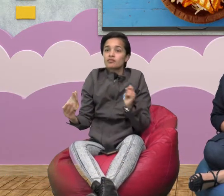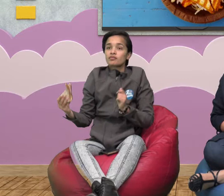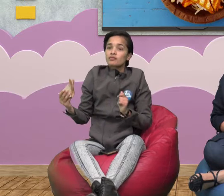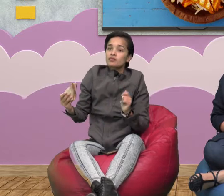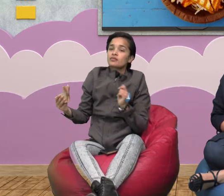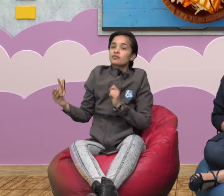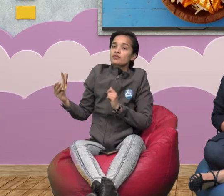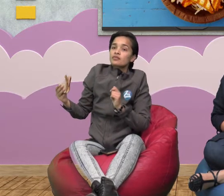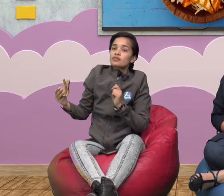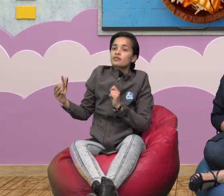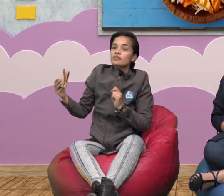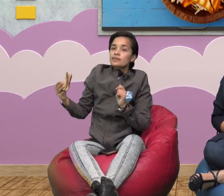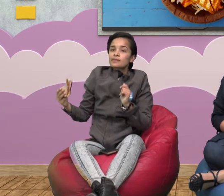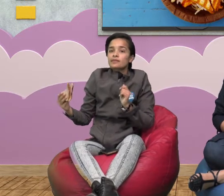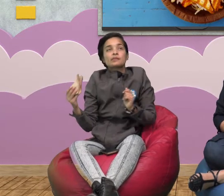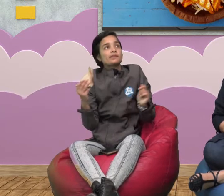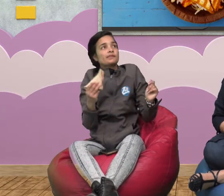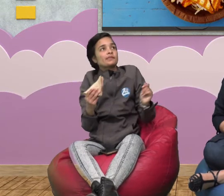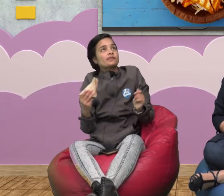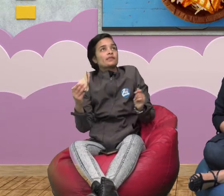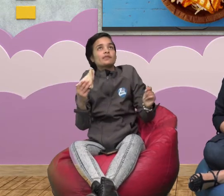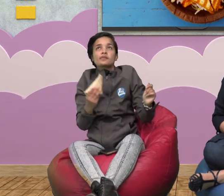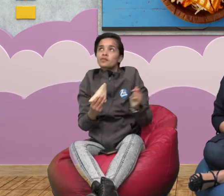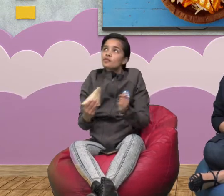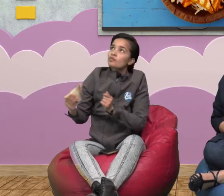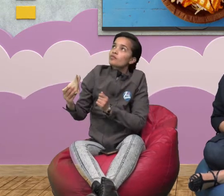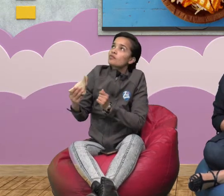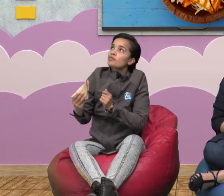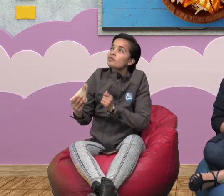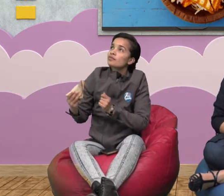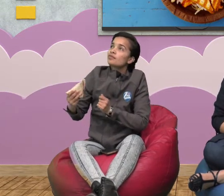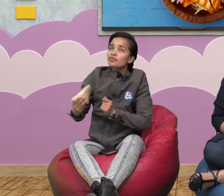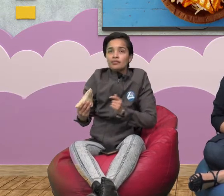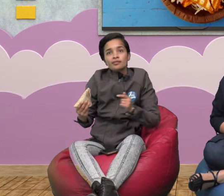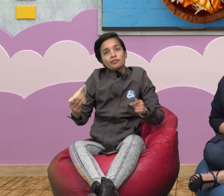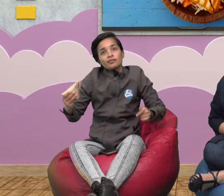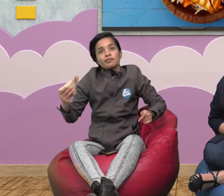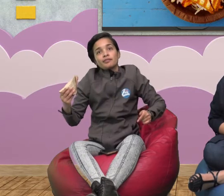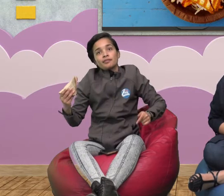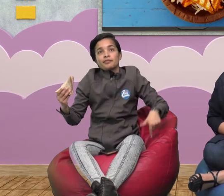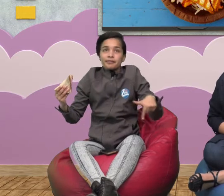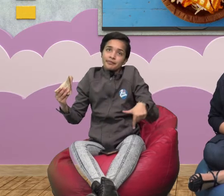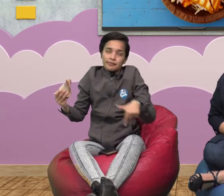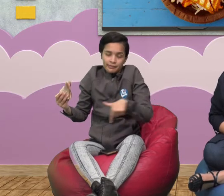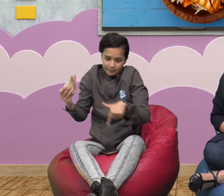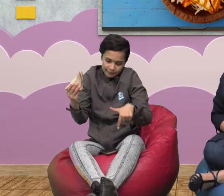just want to thank Innovations again for our super cool bean bags. So if you need anything for your party, please send an email